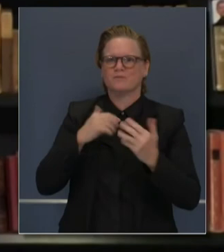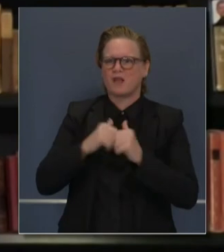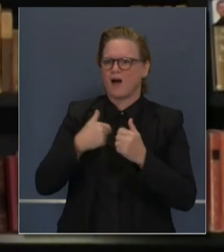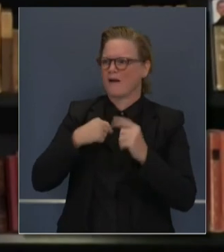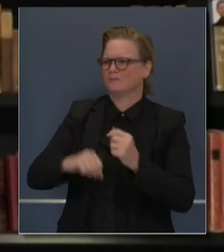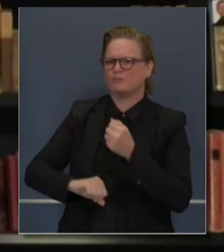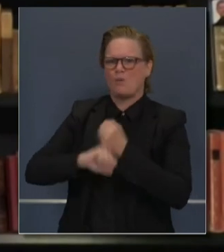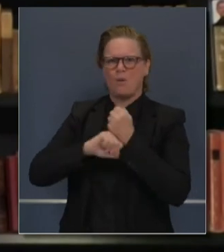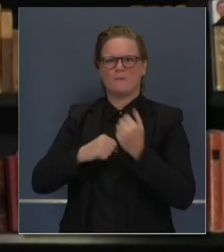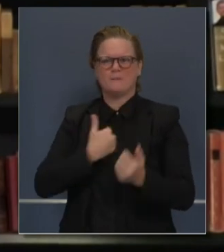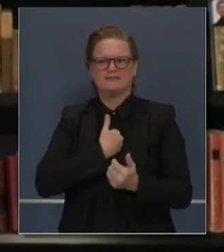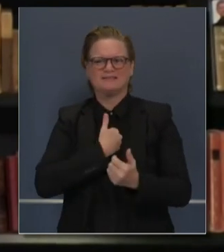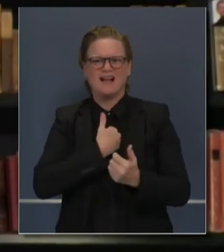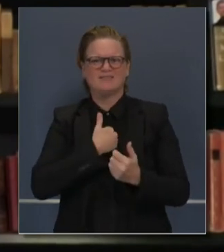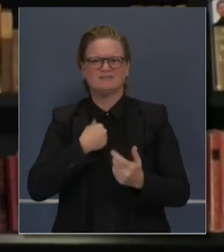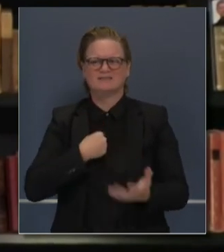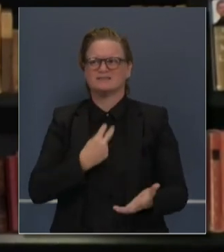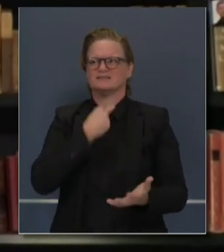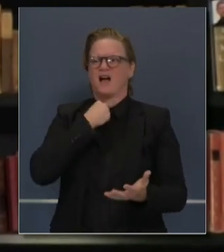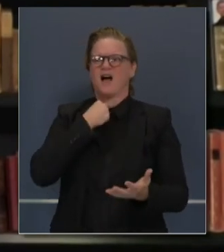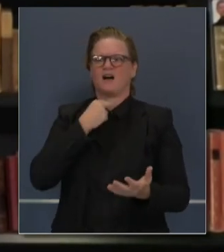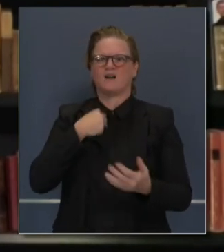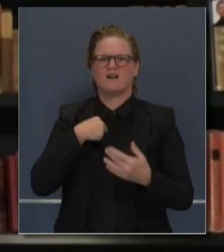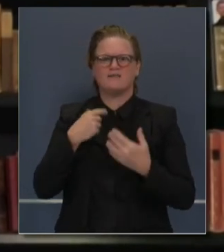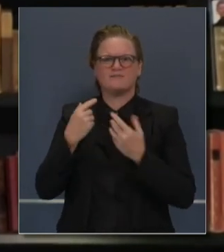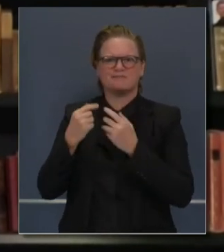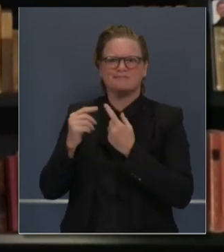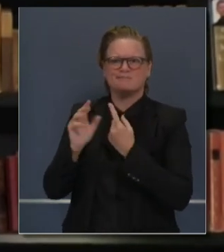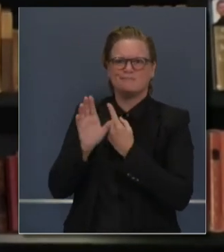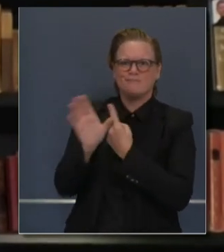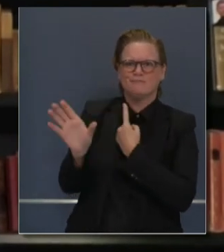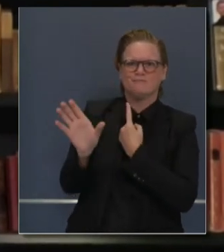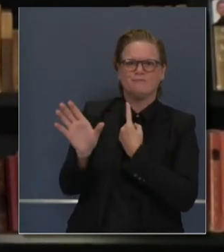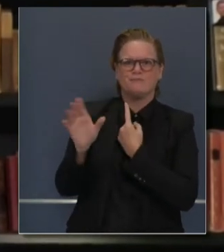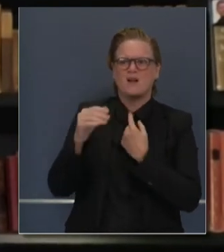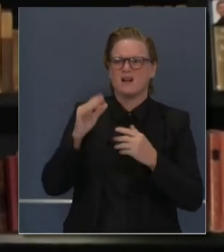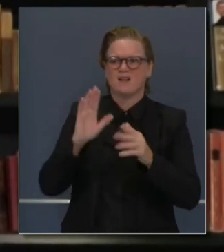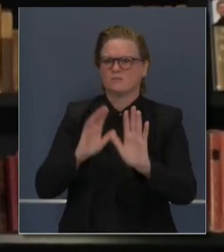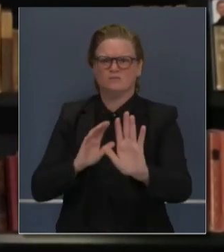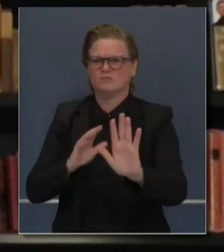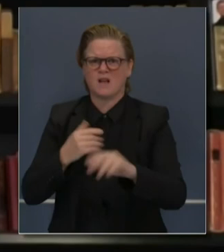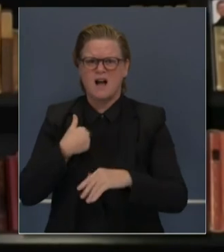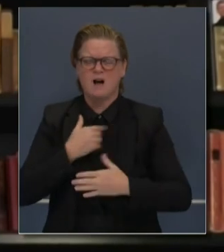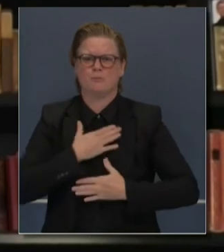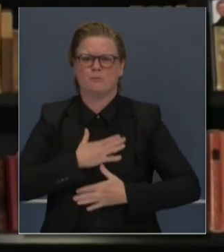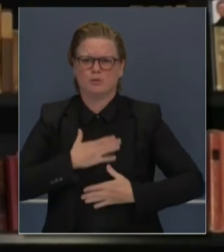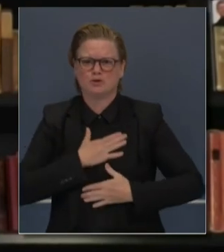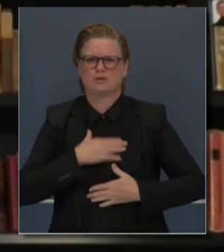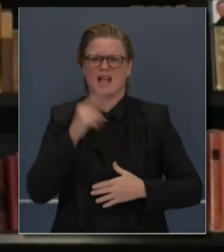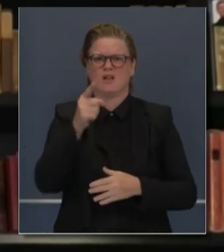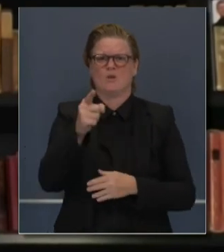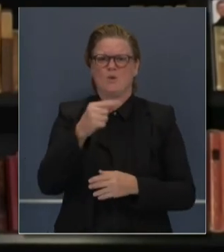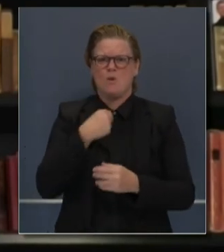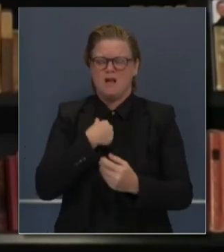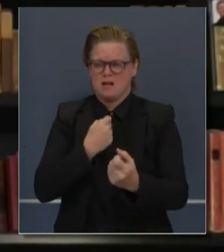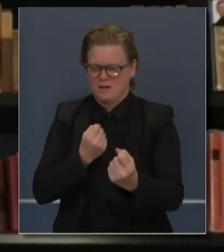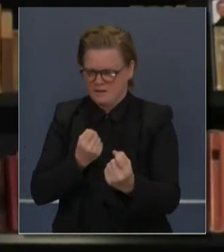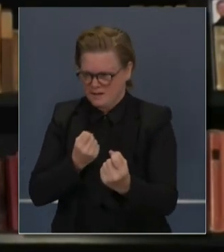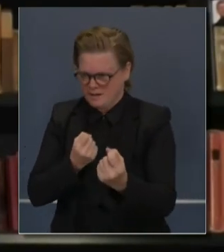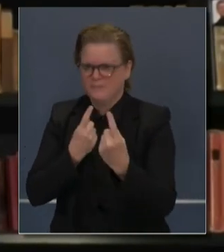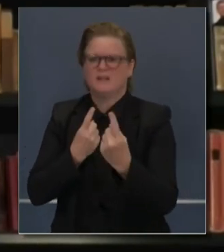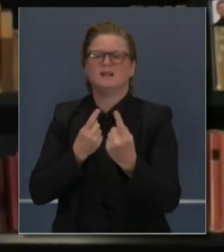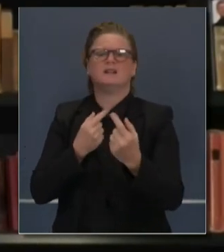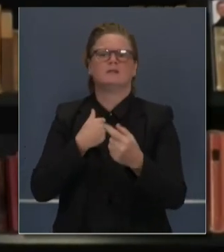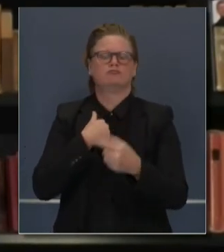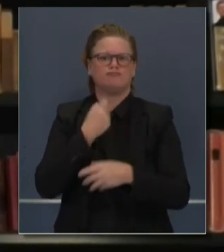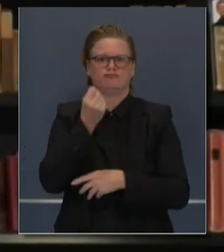deep level of appreciation, increased level of understanding what we're asking people